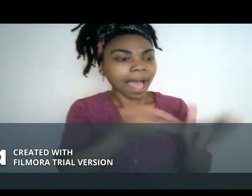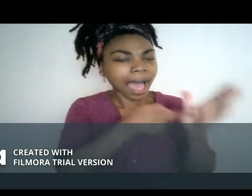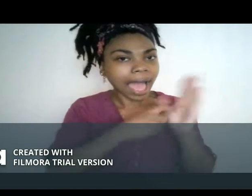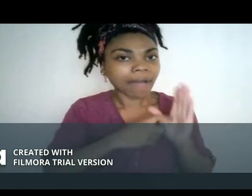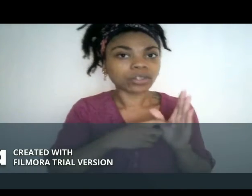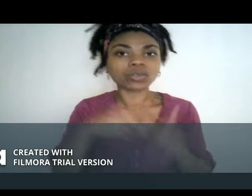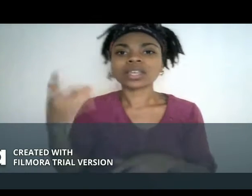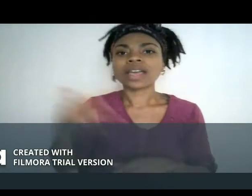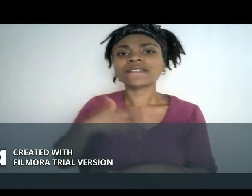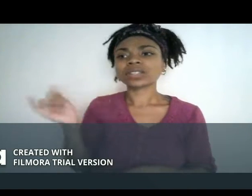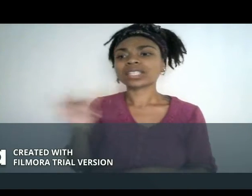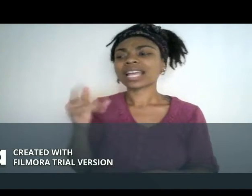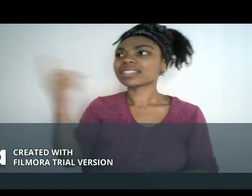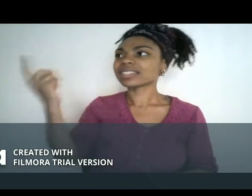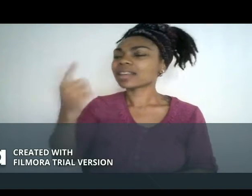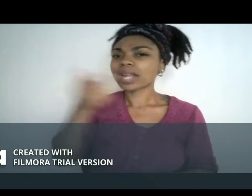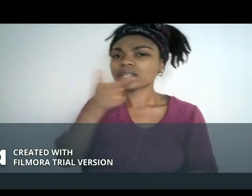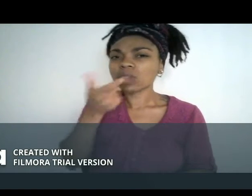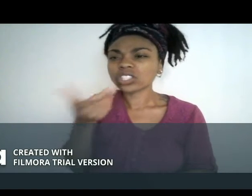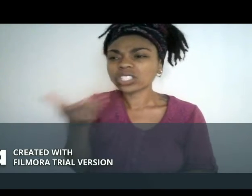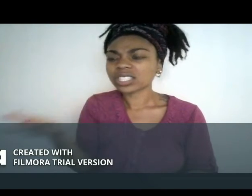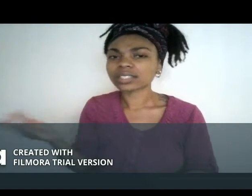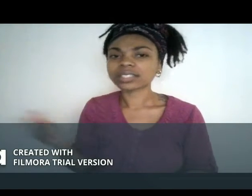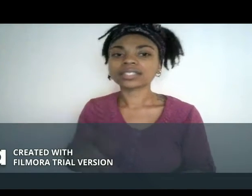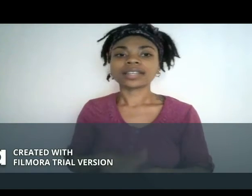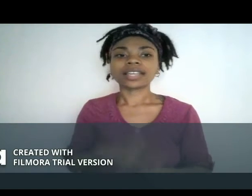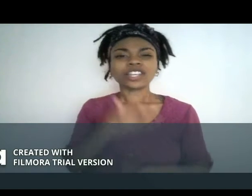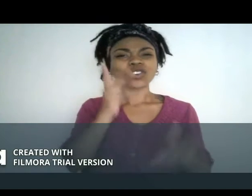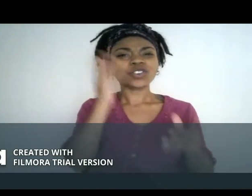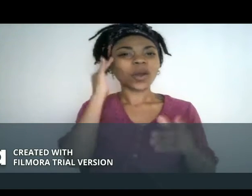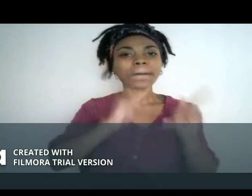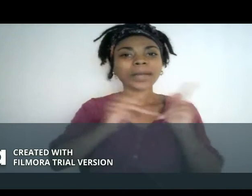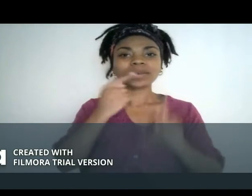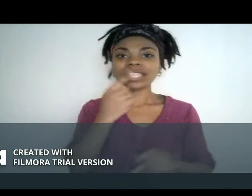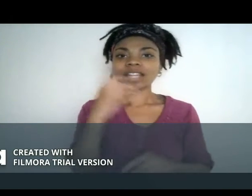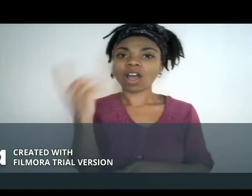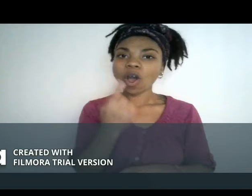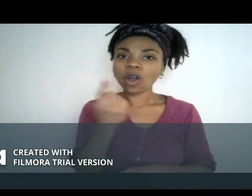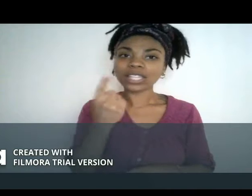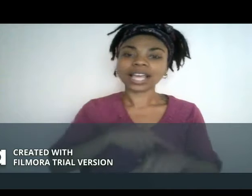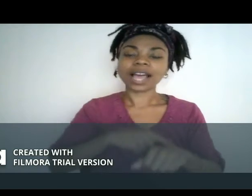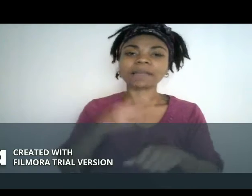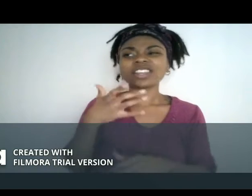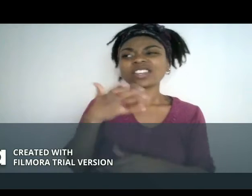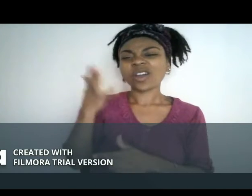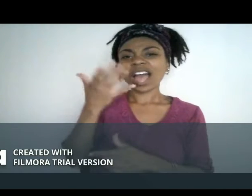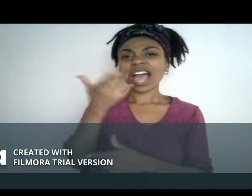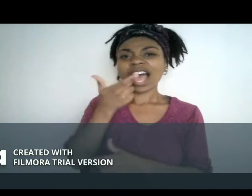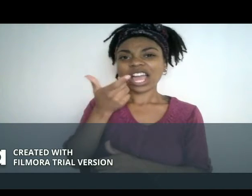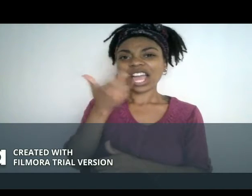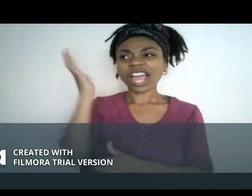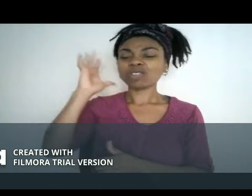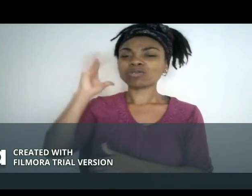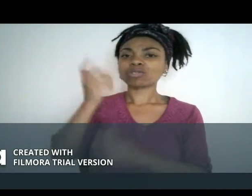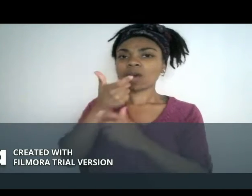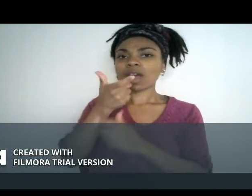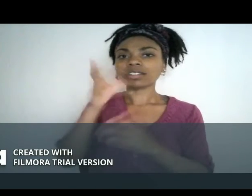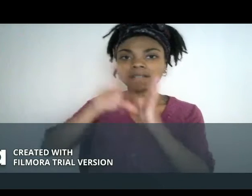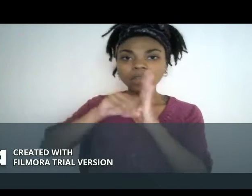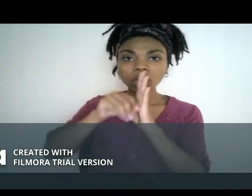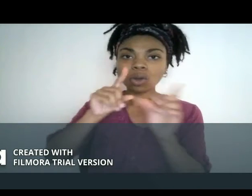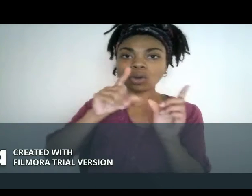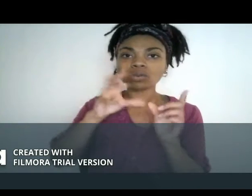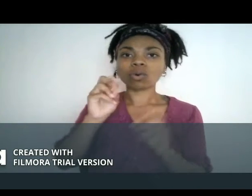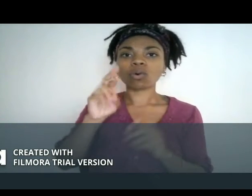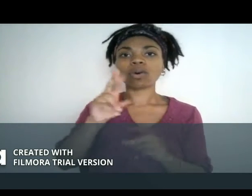feels like there's somebody that is watching this. And you know what, people say that all the time, and I used to watch like videos or you know,